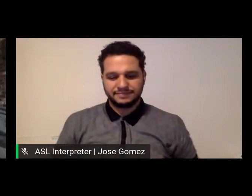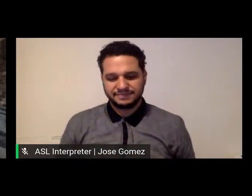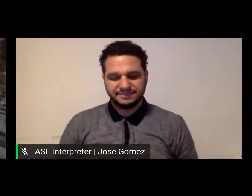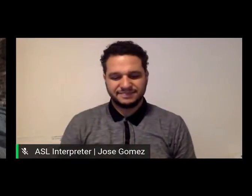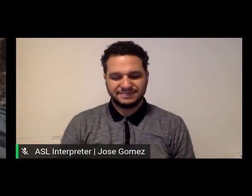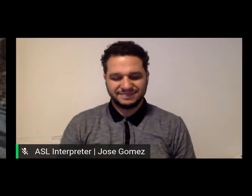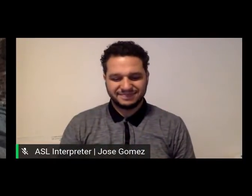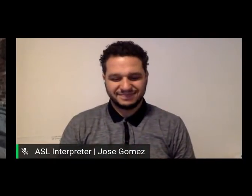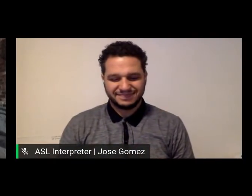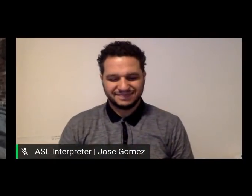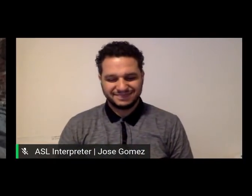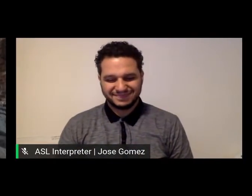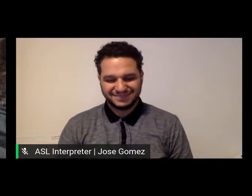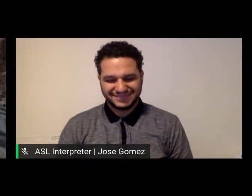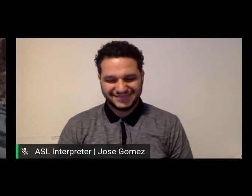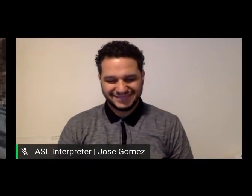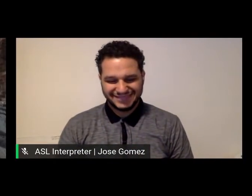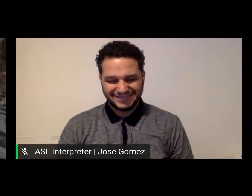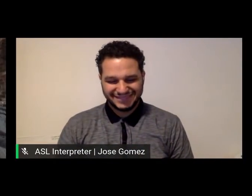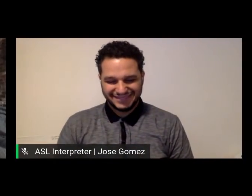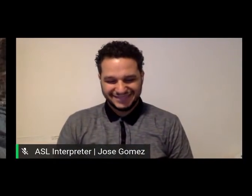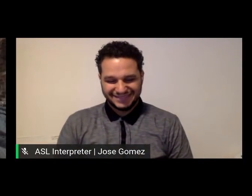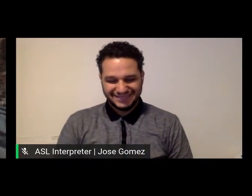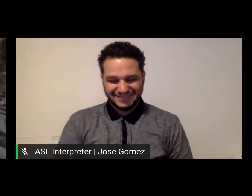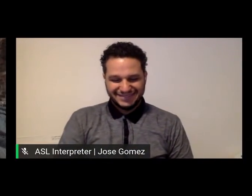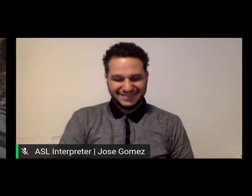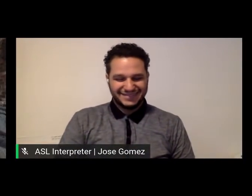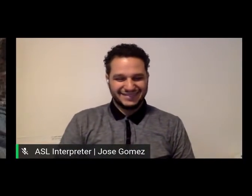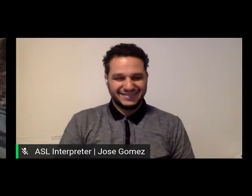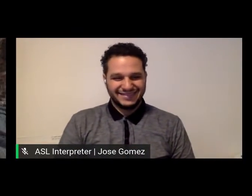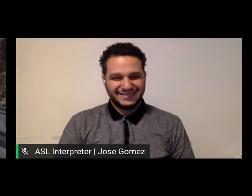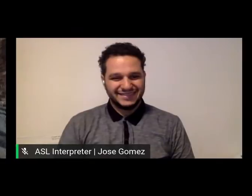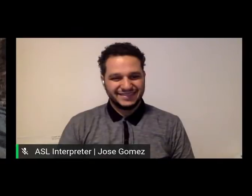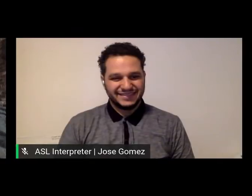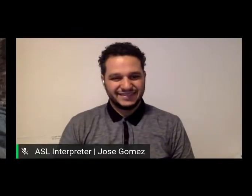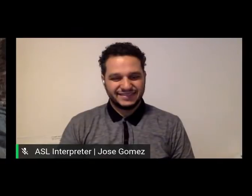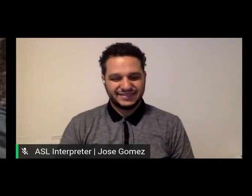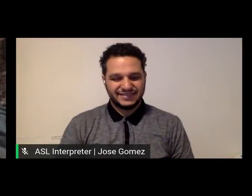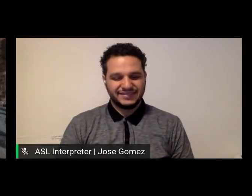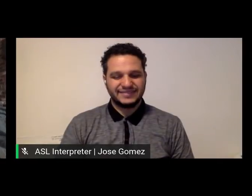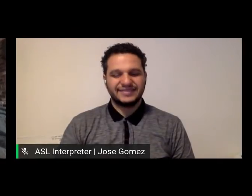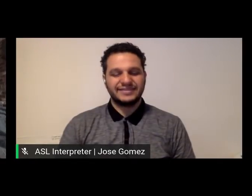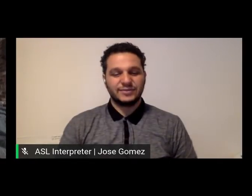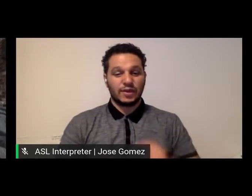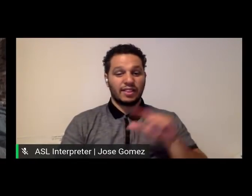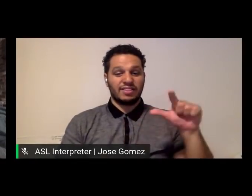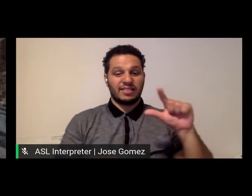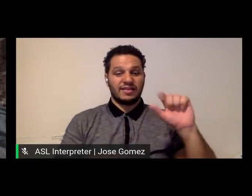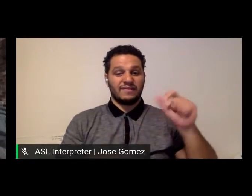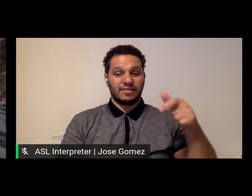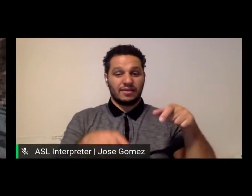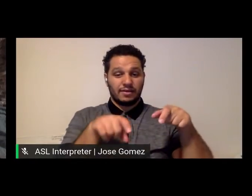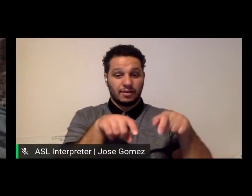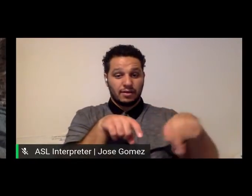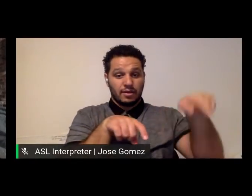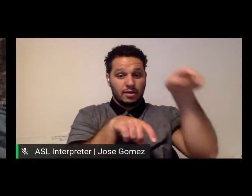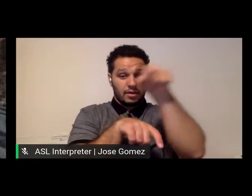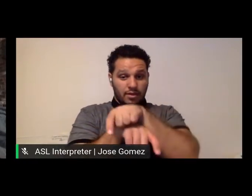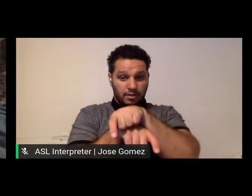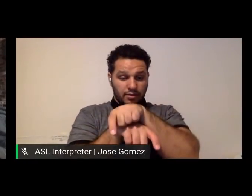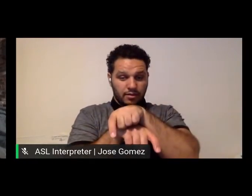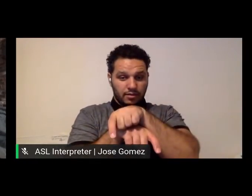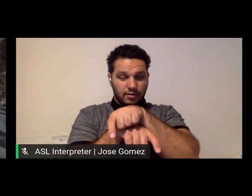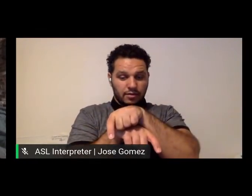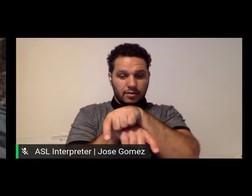sit. Yeah, kick the left leg, sit in the left hip,